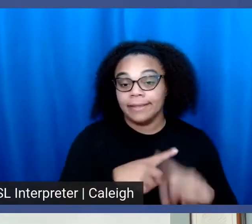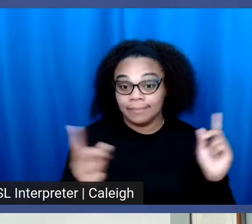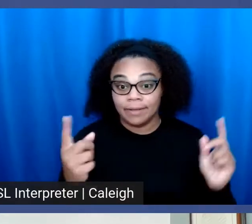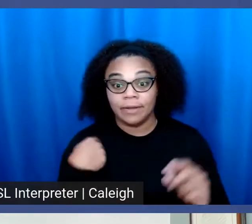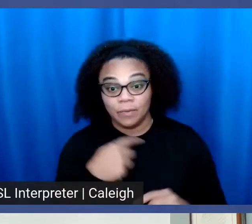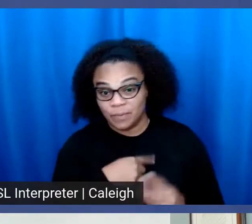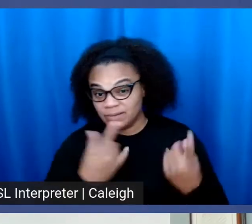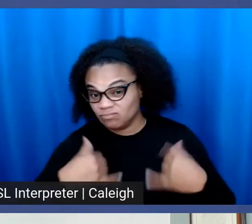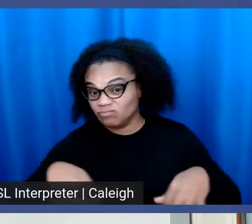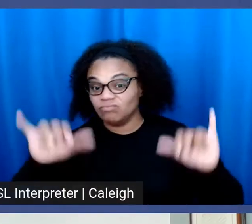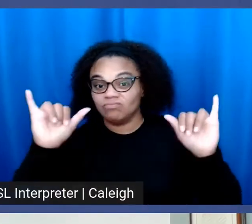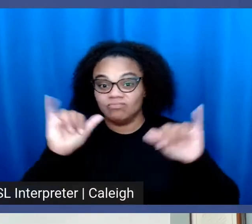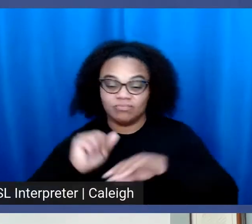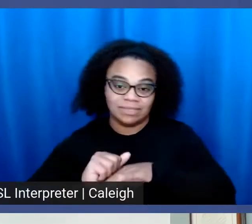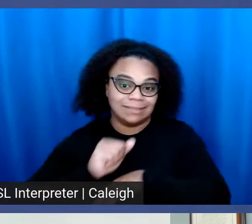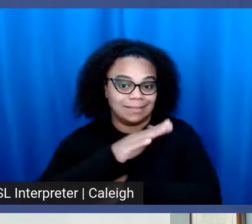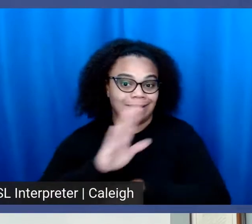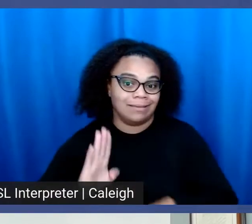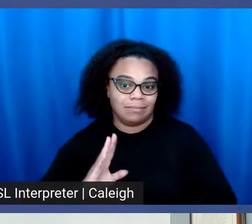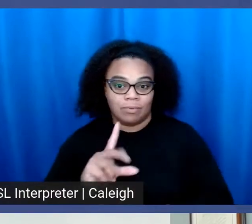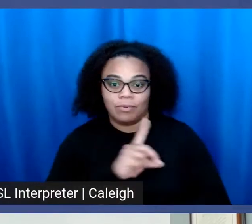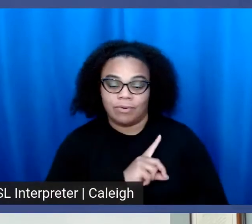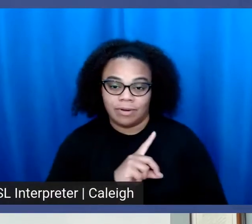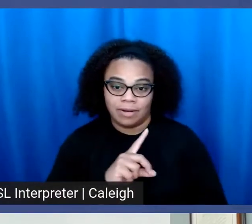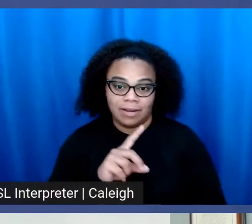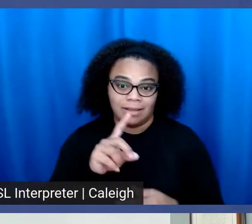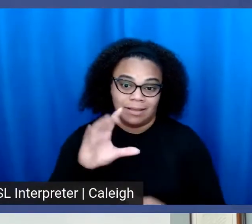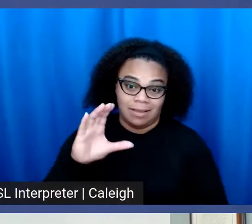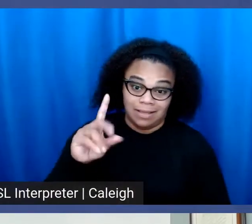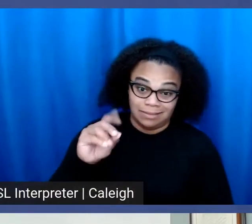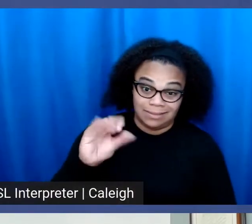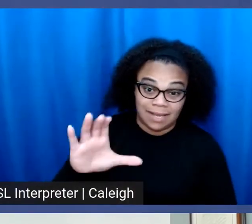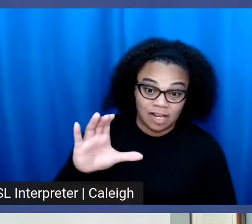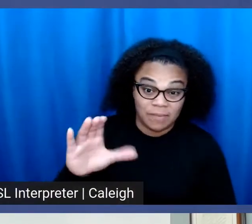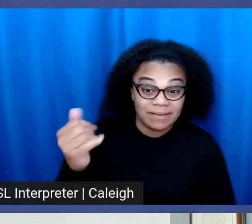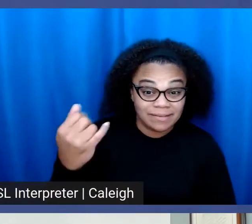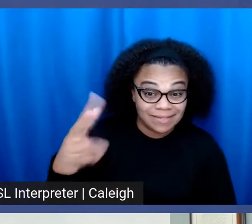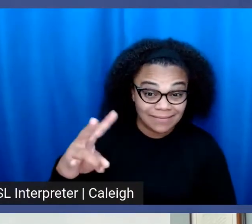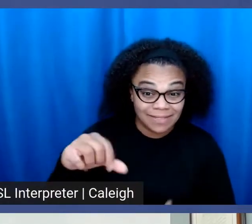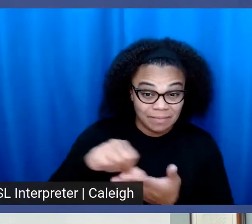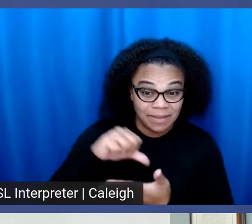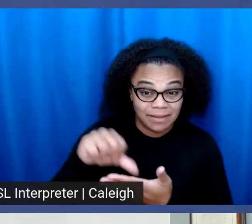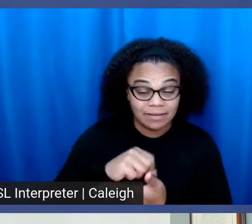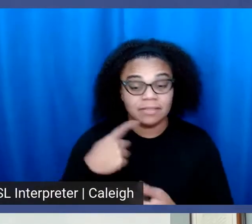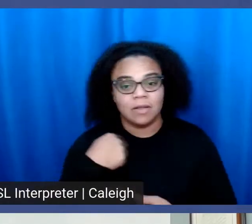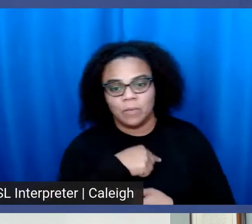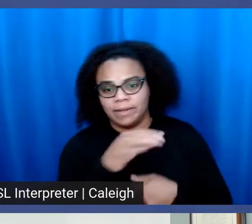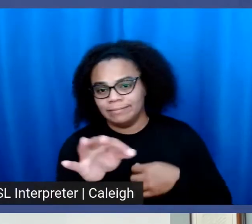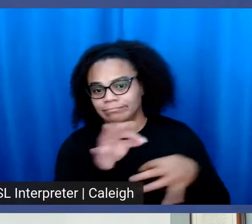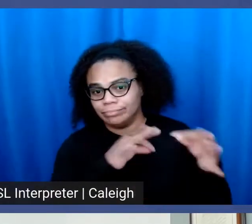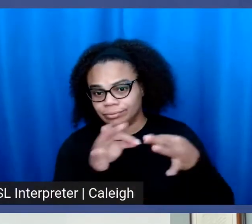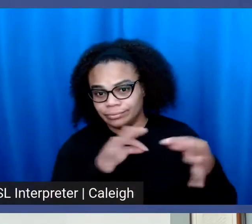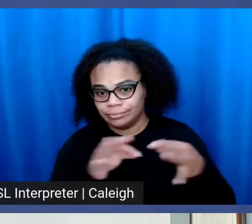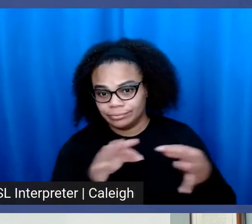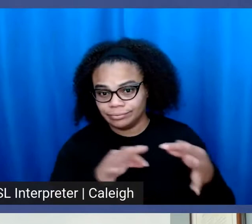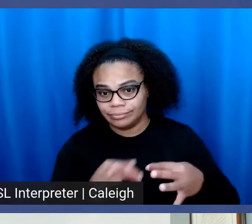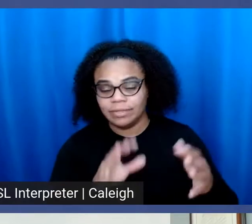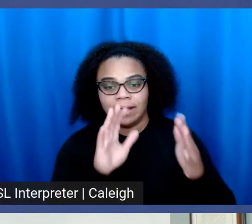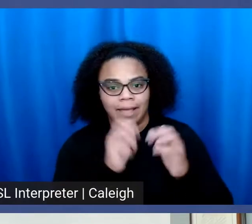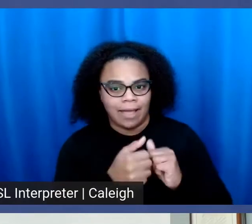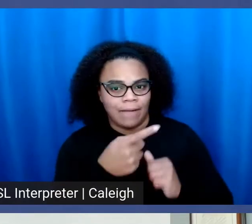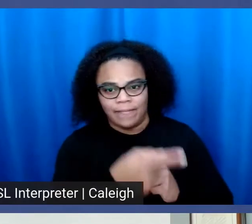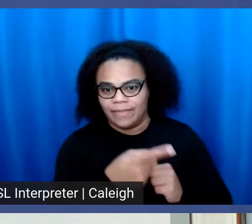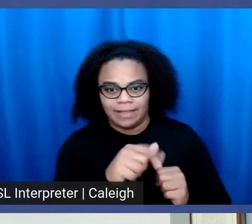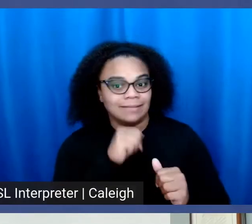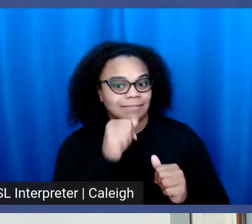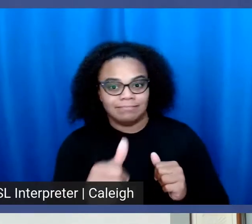17-page document where we outlined the numerous policy and process lapses that we observed in the 4 months that this